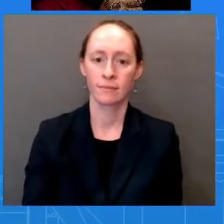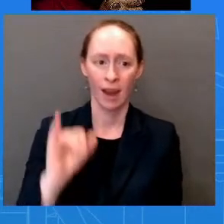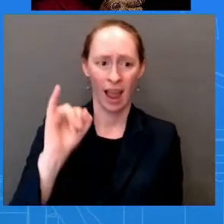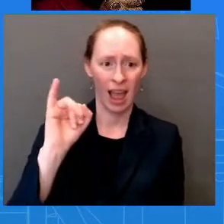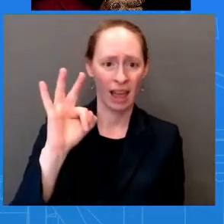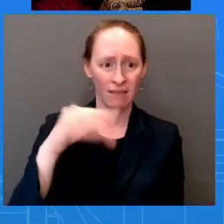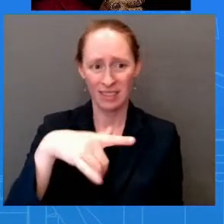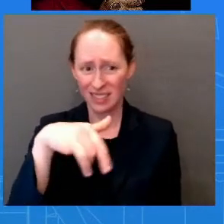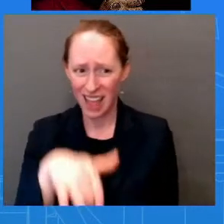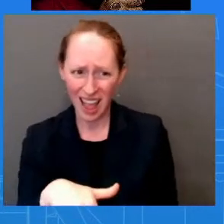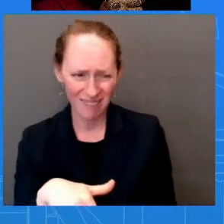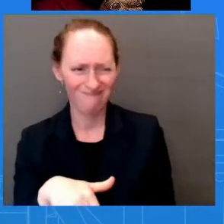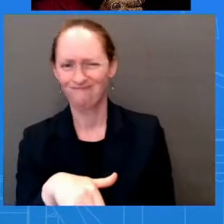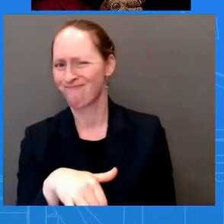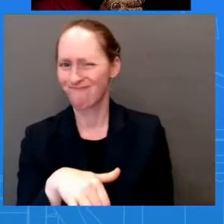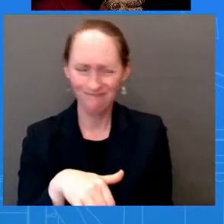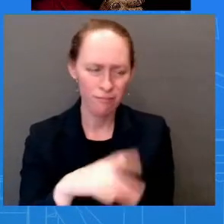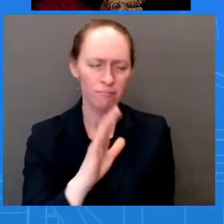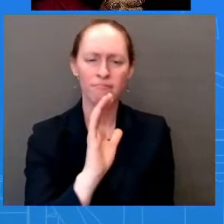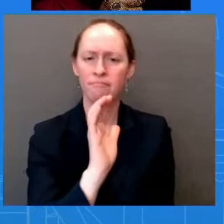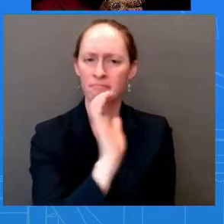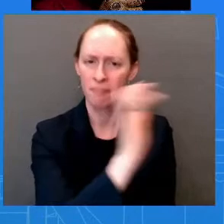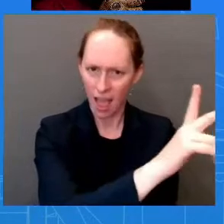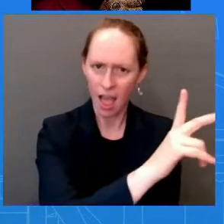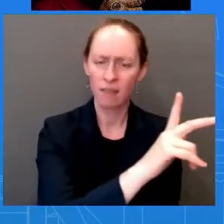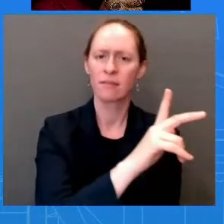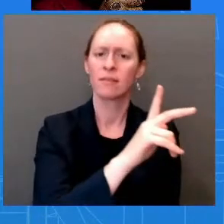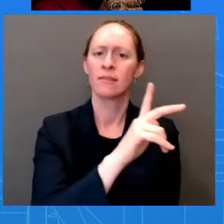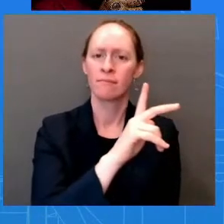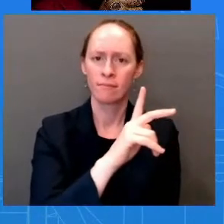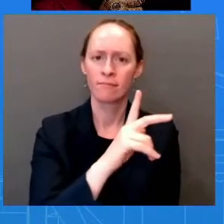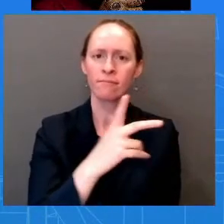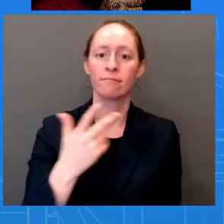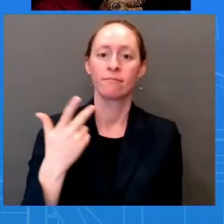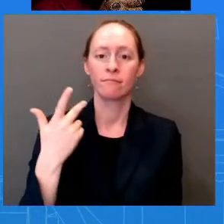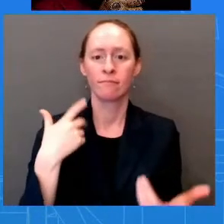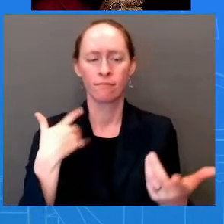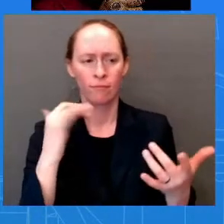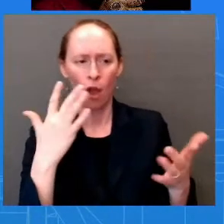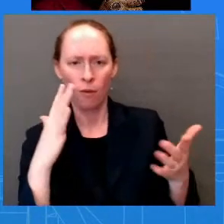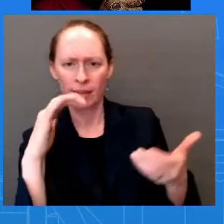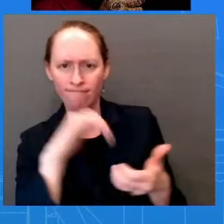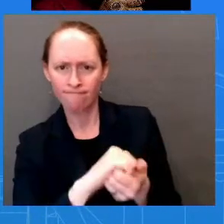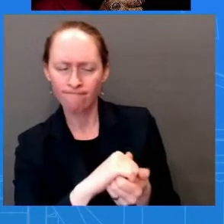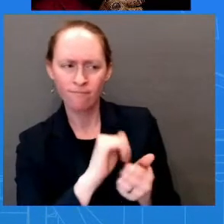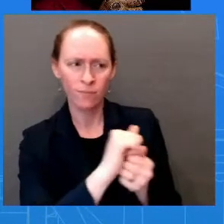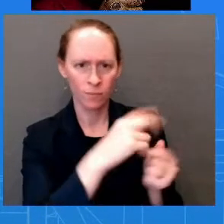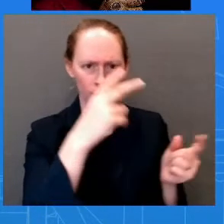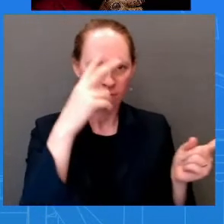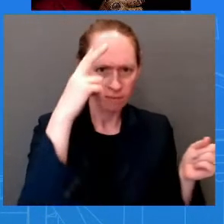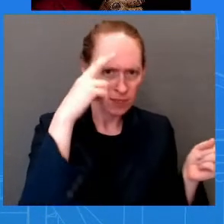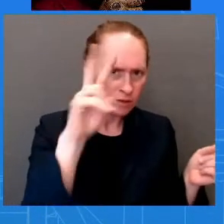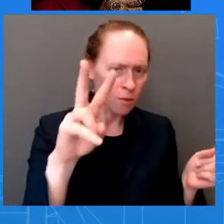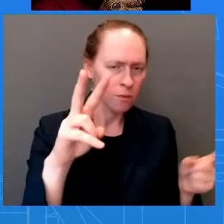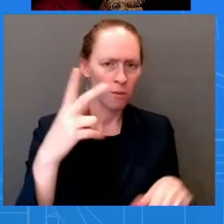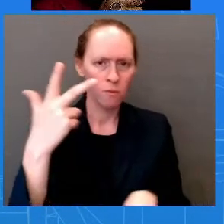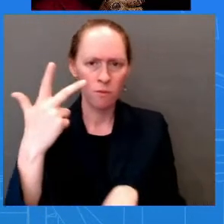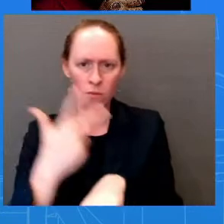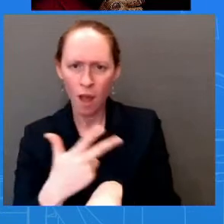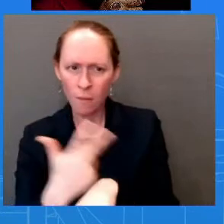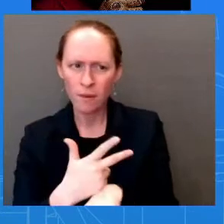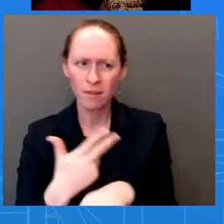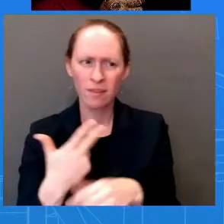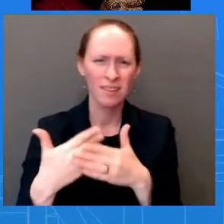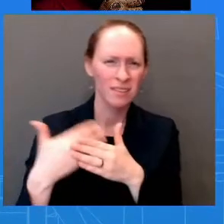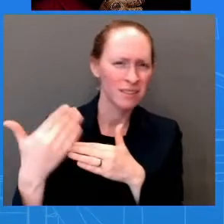with Mexico and Guatemala, as I mentioned, as we prepare to transition to the next phase of our work to manage the border in a safe, orderly,